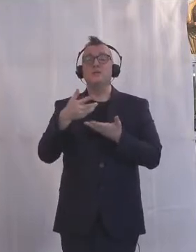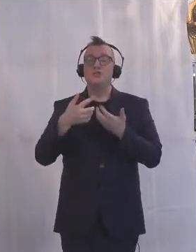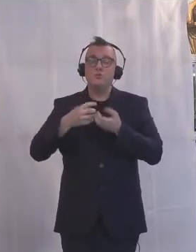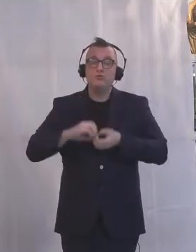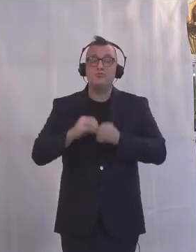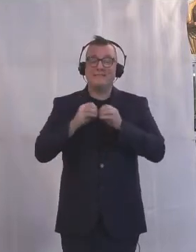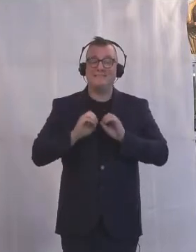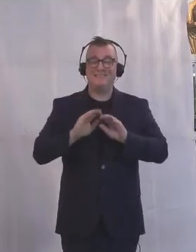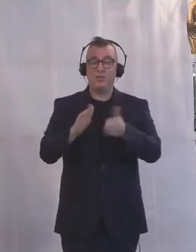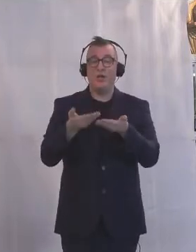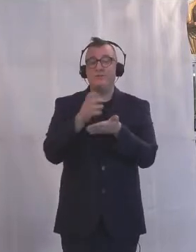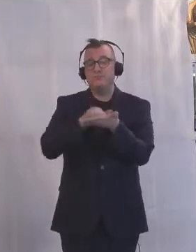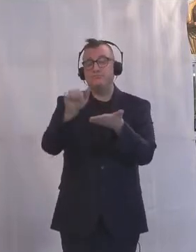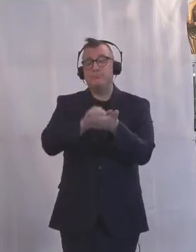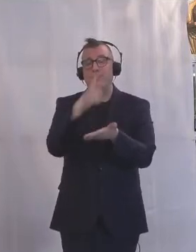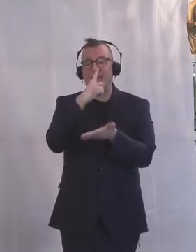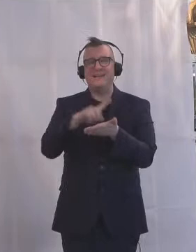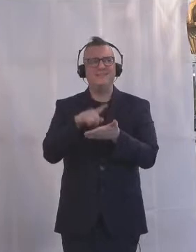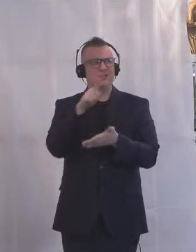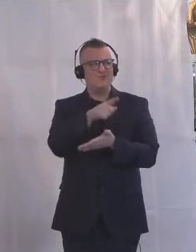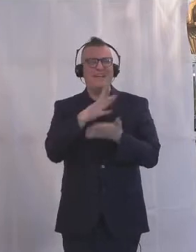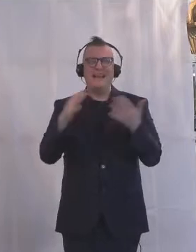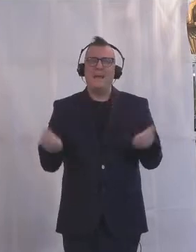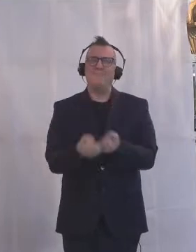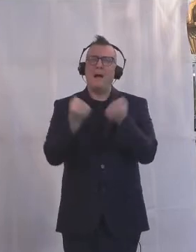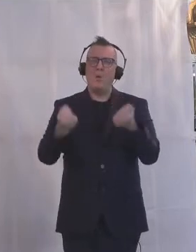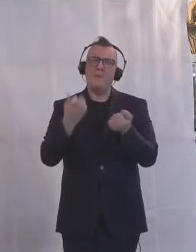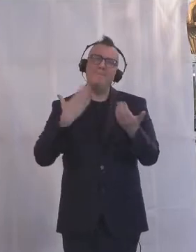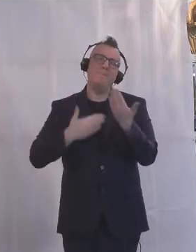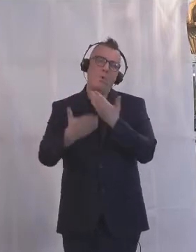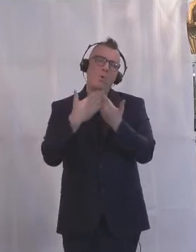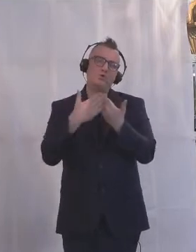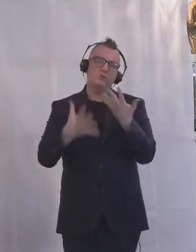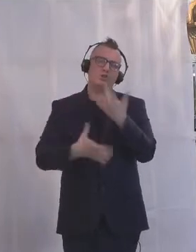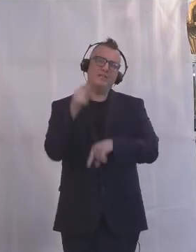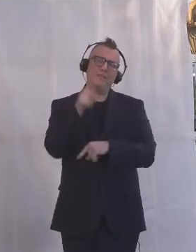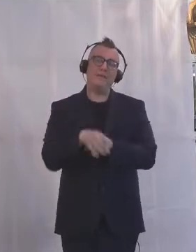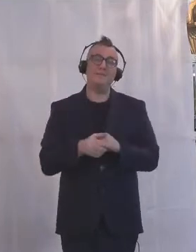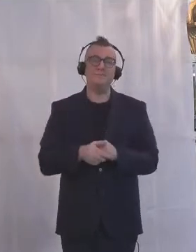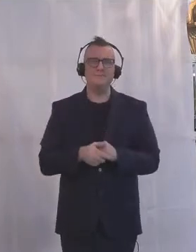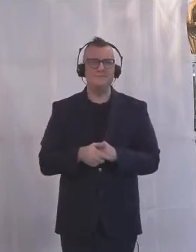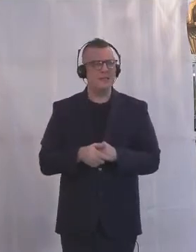us to be able to do more of those things. And what sort of impact will that have